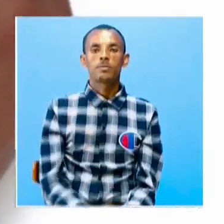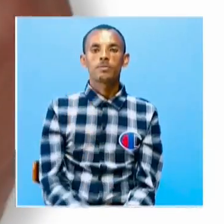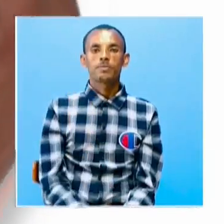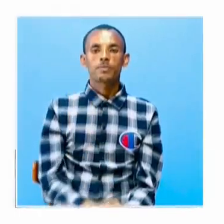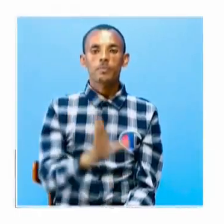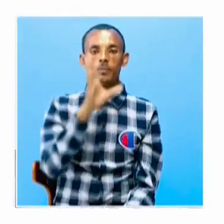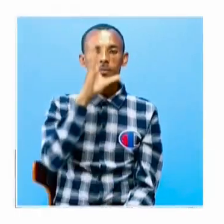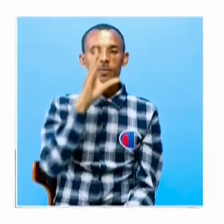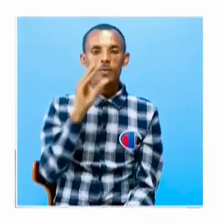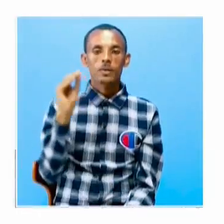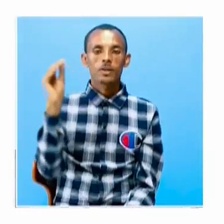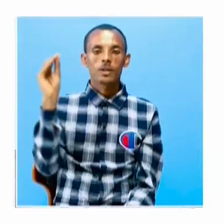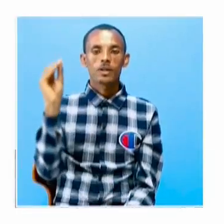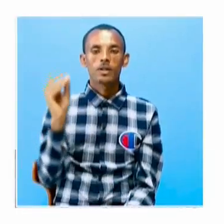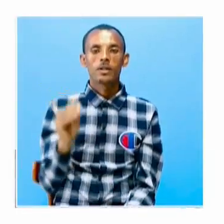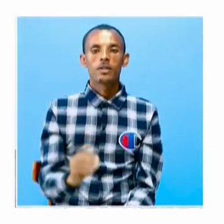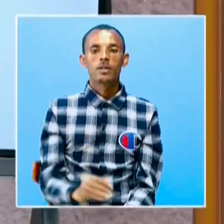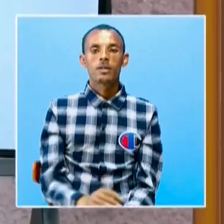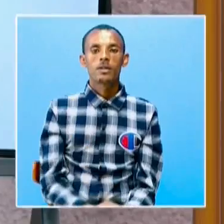And